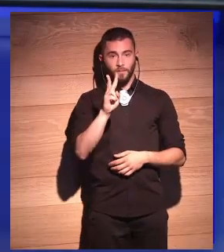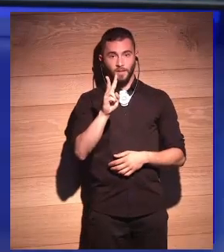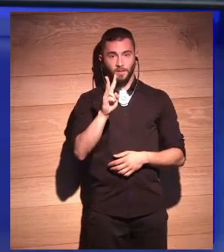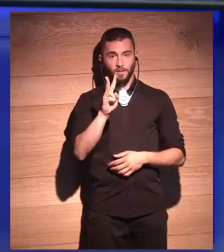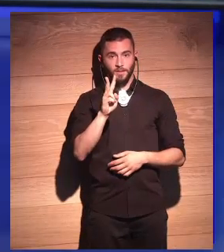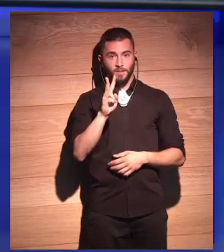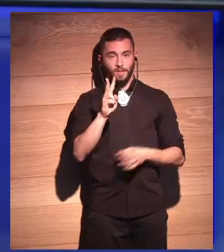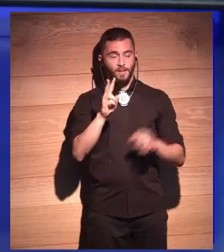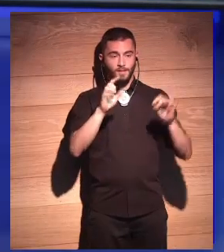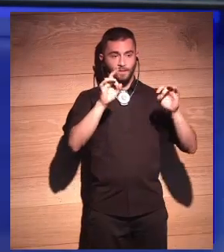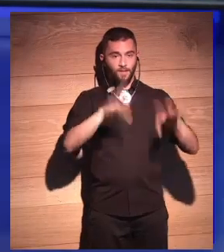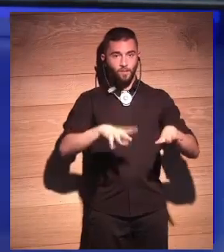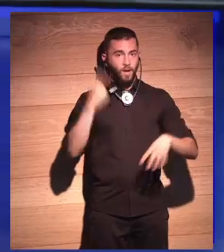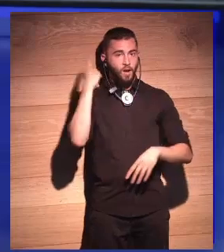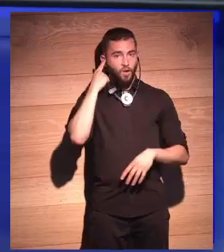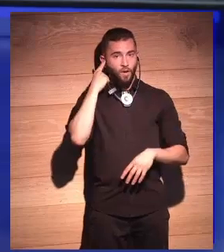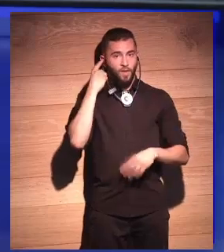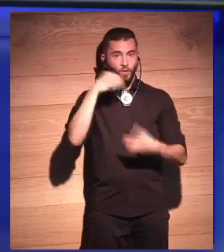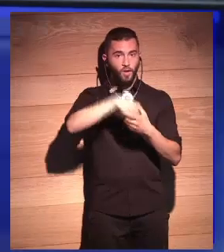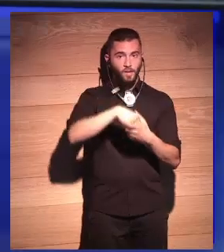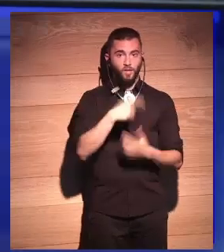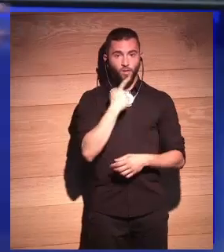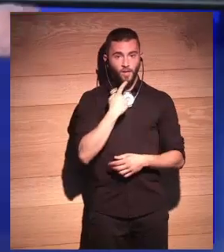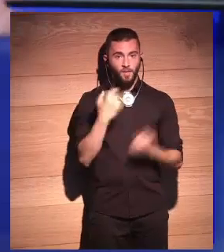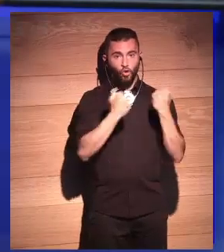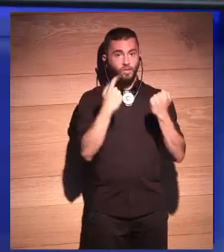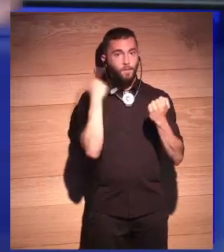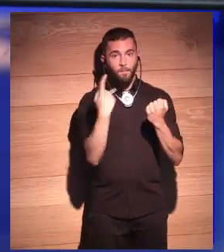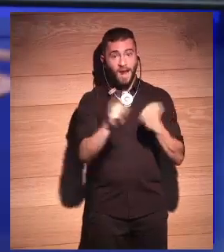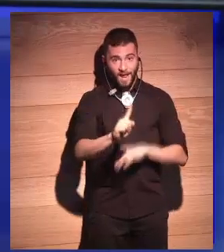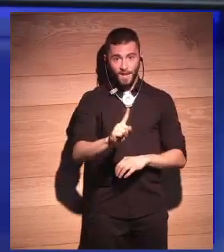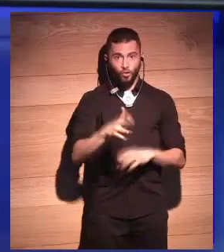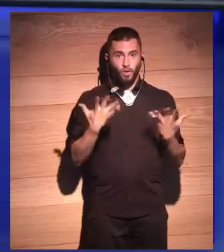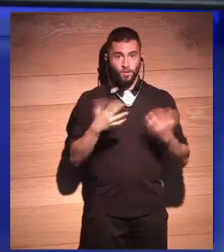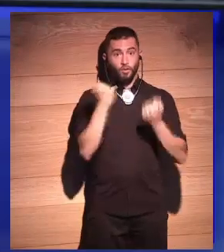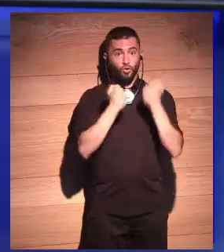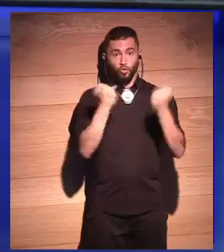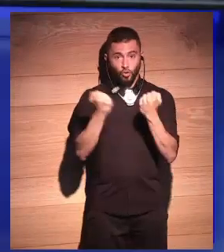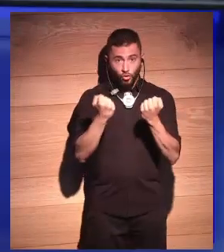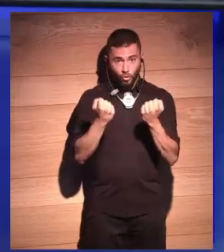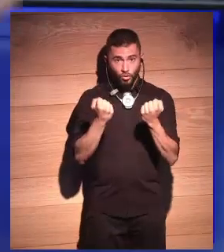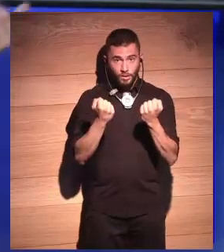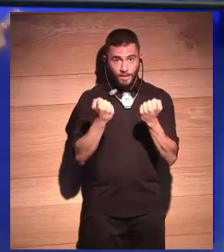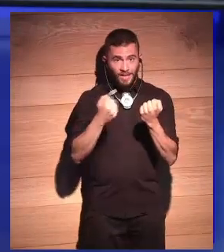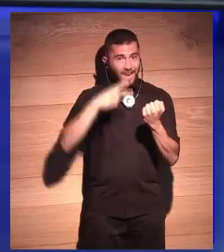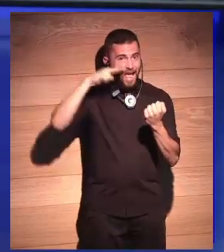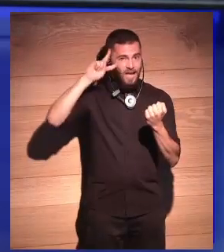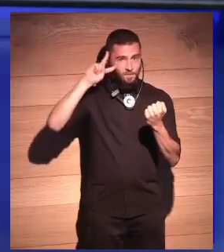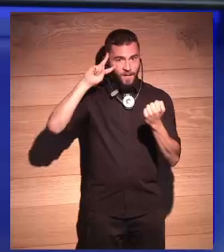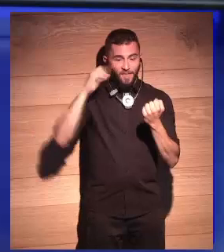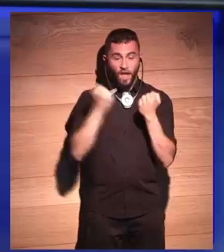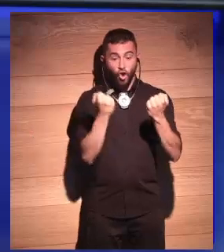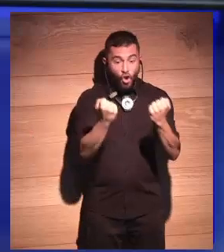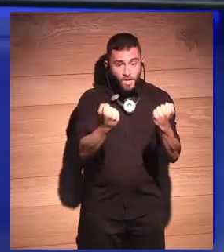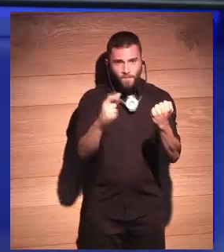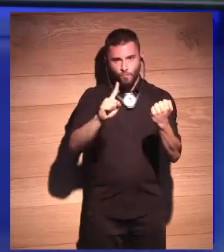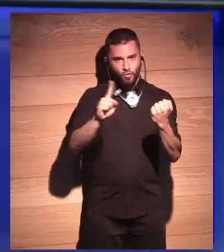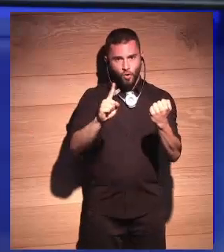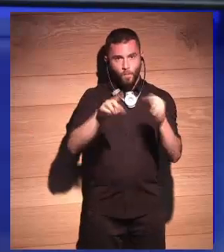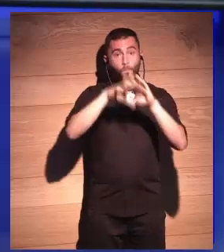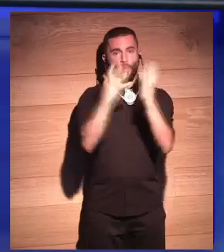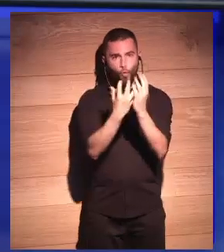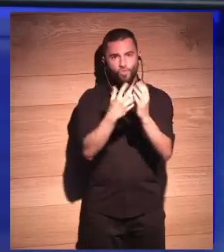sickness. So in a car experience, the car should never move. The world moves past you. And thus your